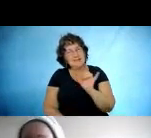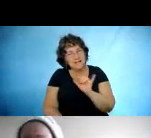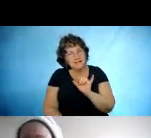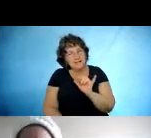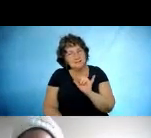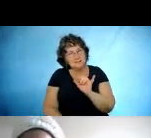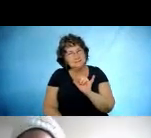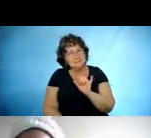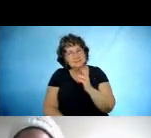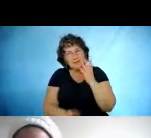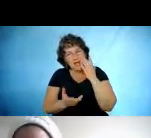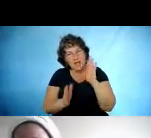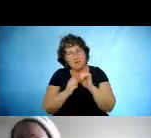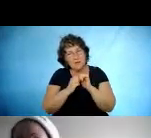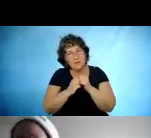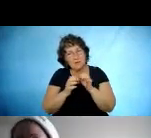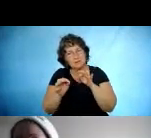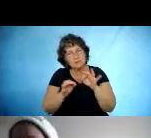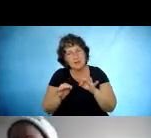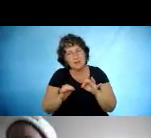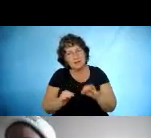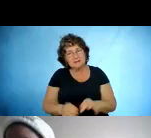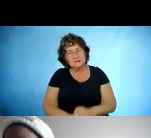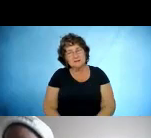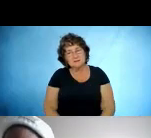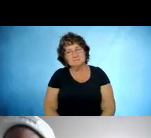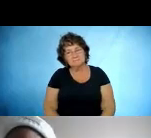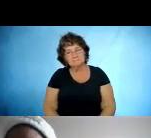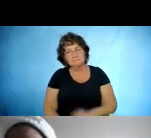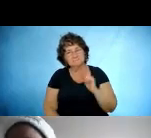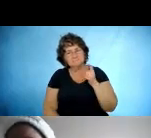I don't know how to explain it, but it was an interesting